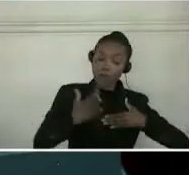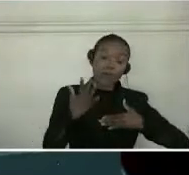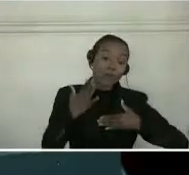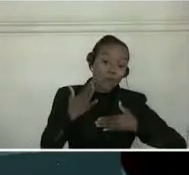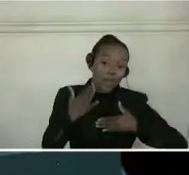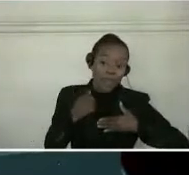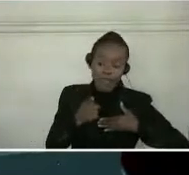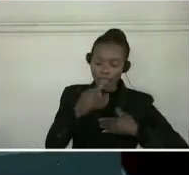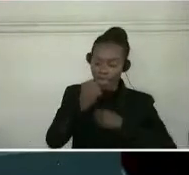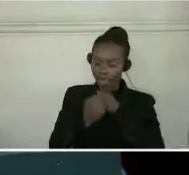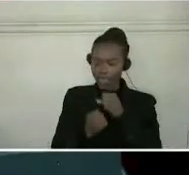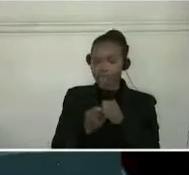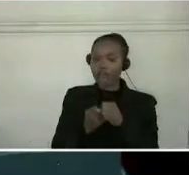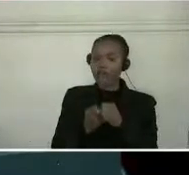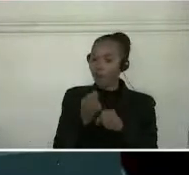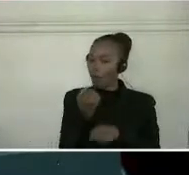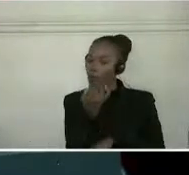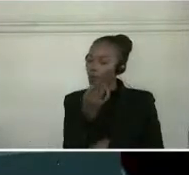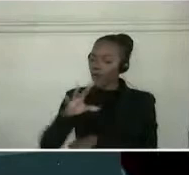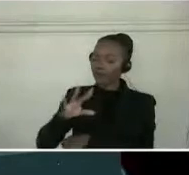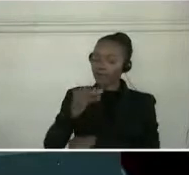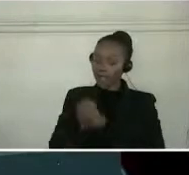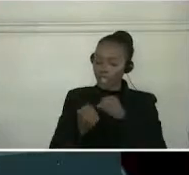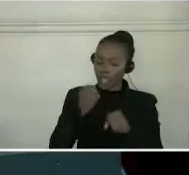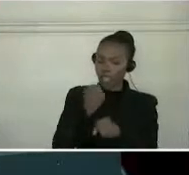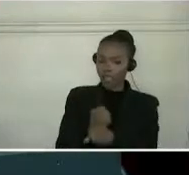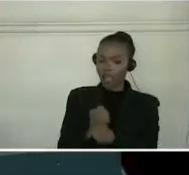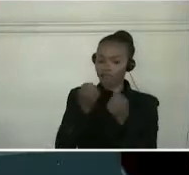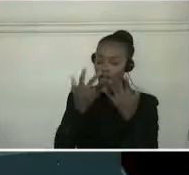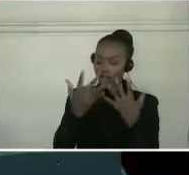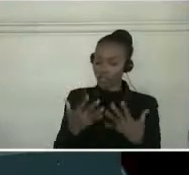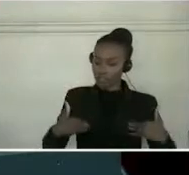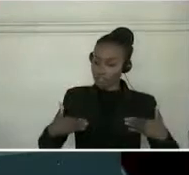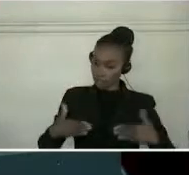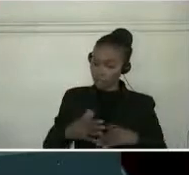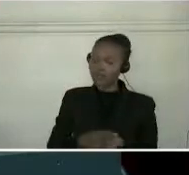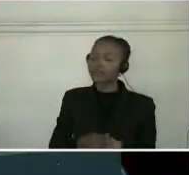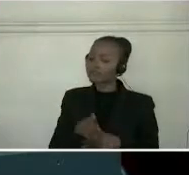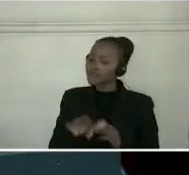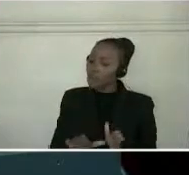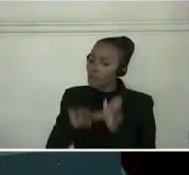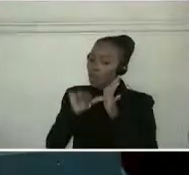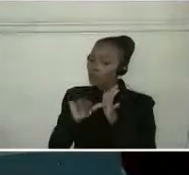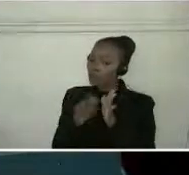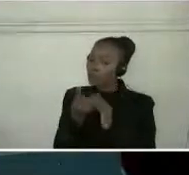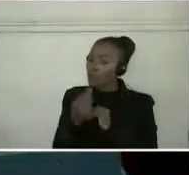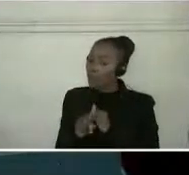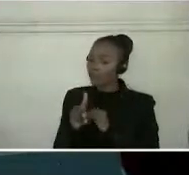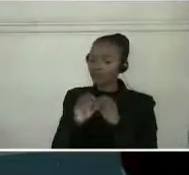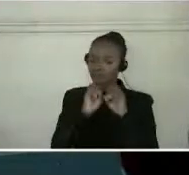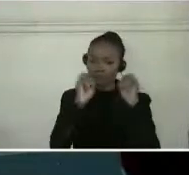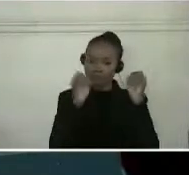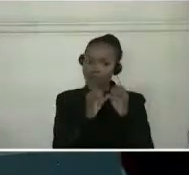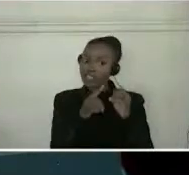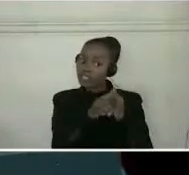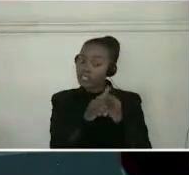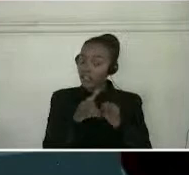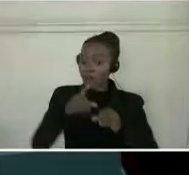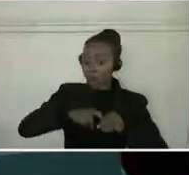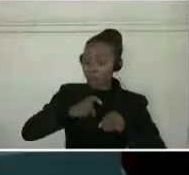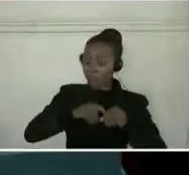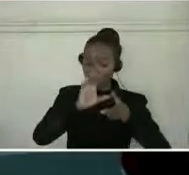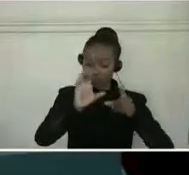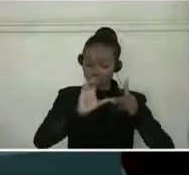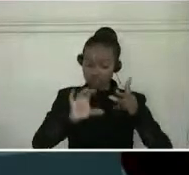financial year it is vital for every organization that qualifies to use this opportunity to apply